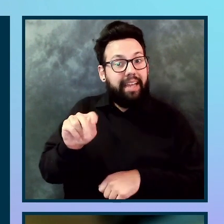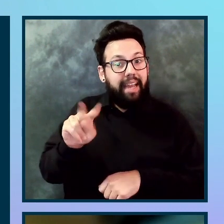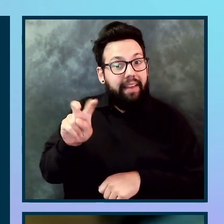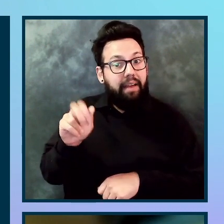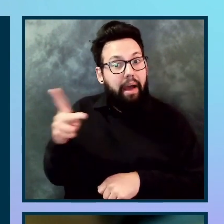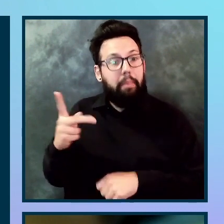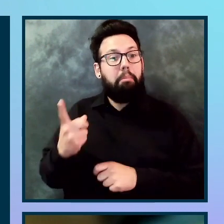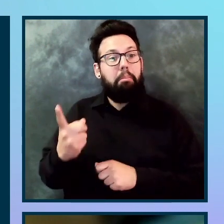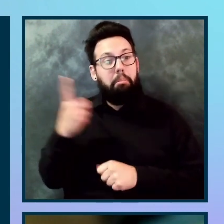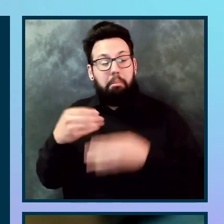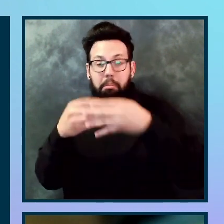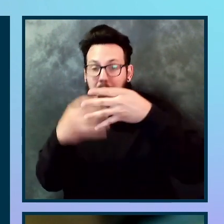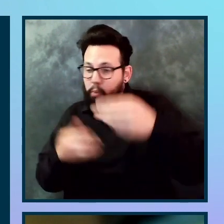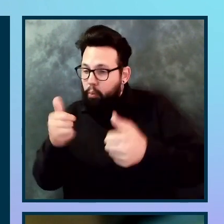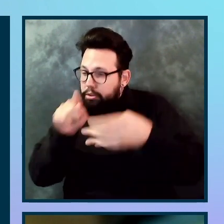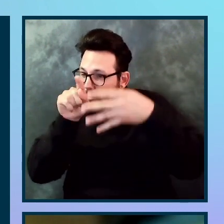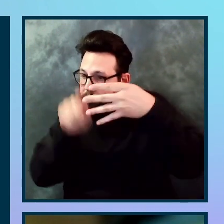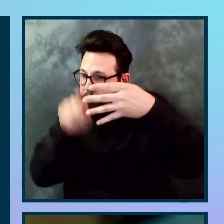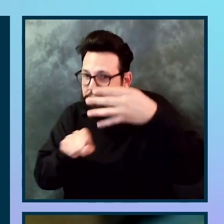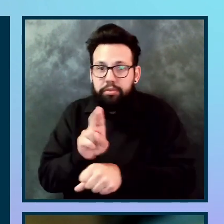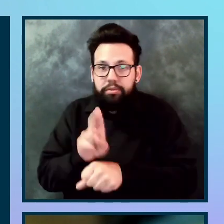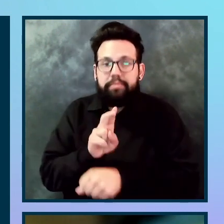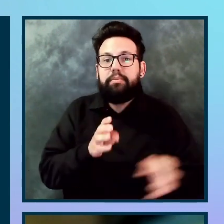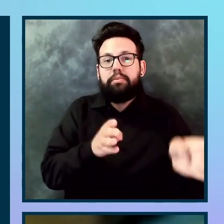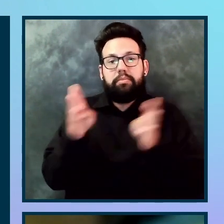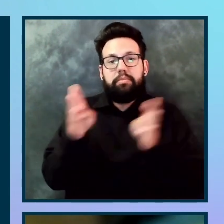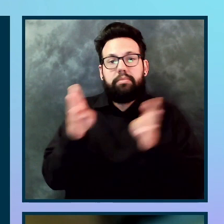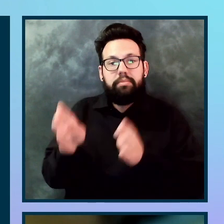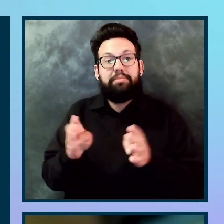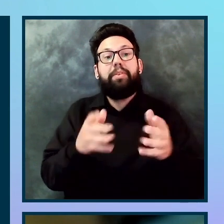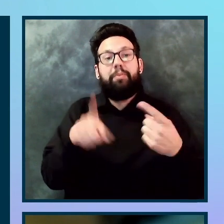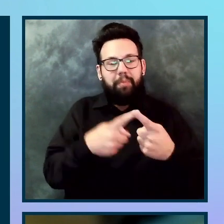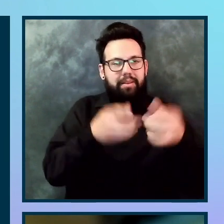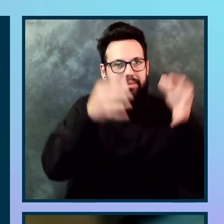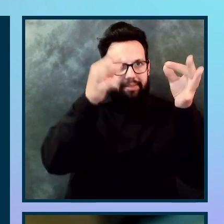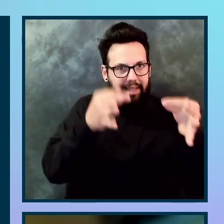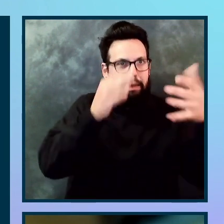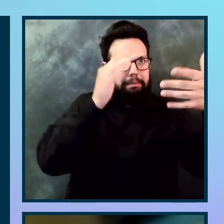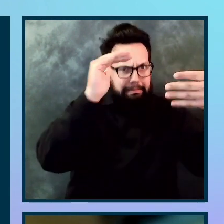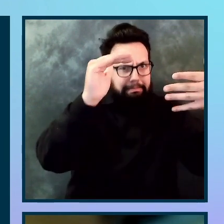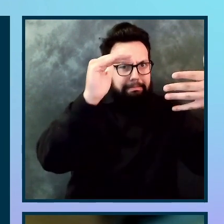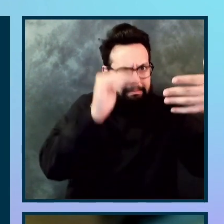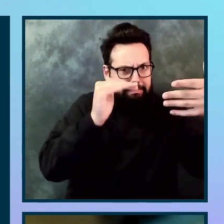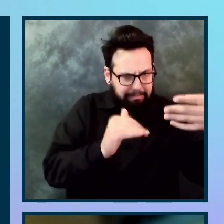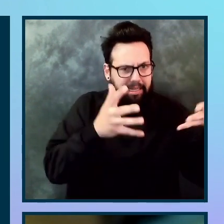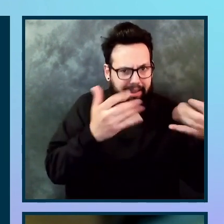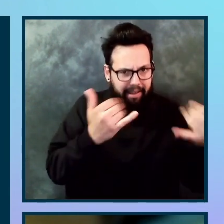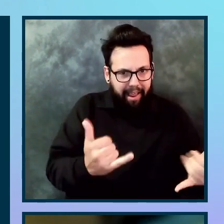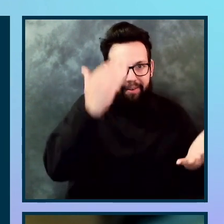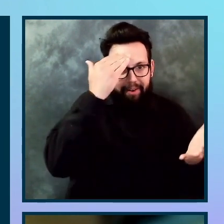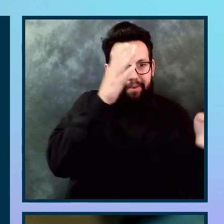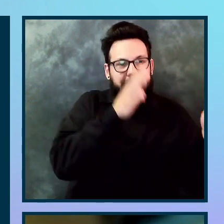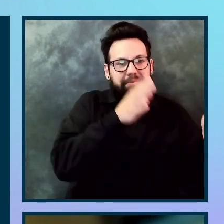Core, ARKit? And of course, once we decide if it's AR or VR, interactive or